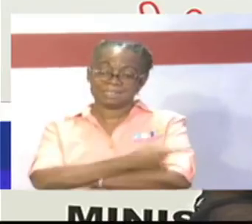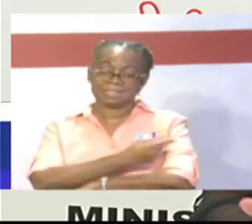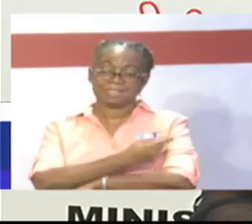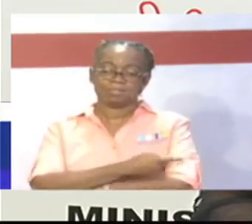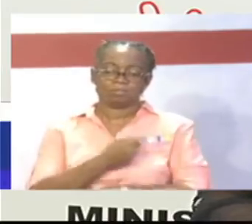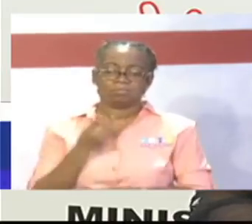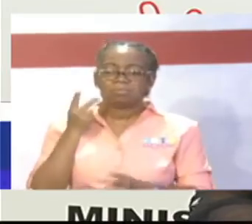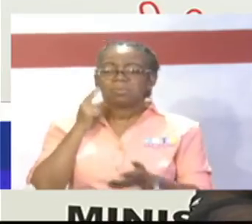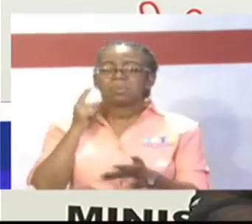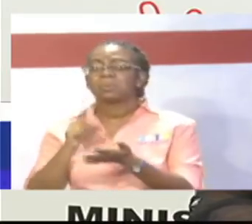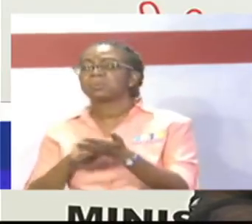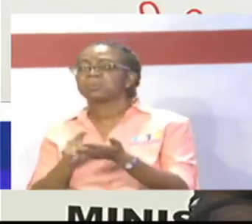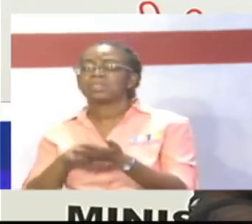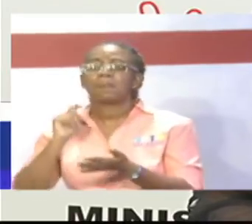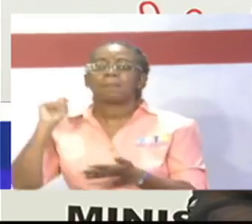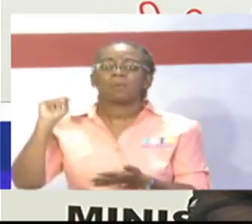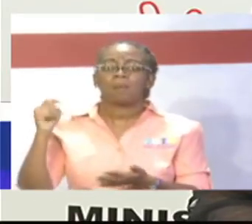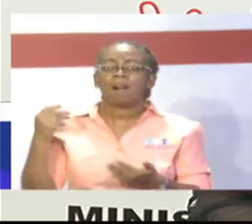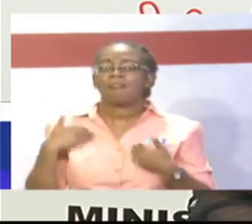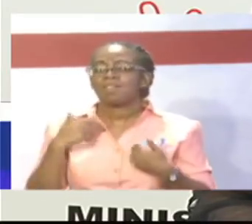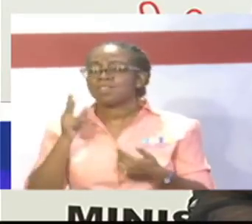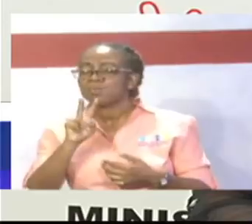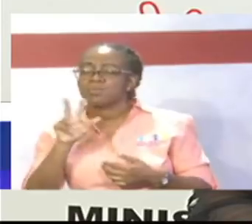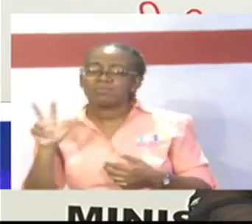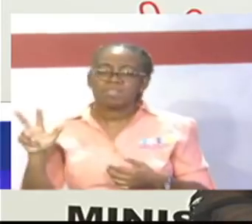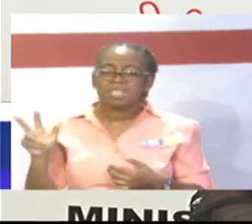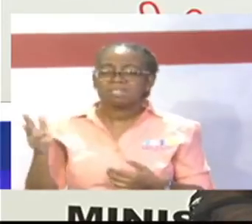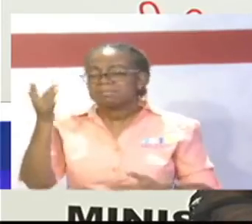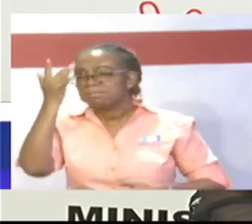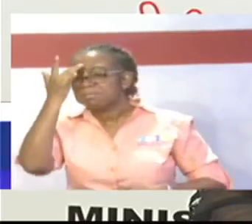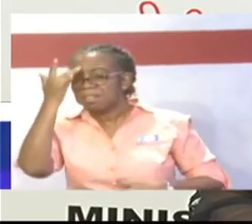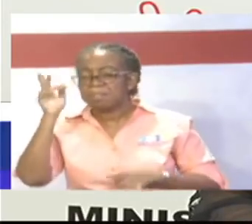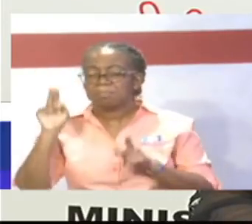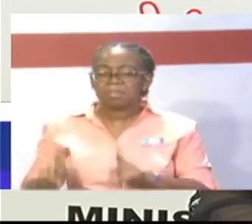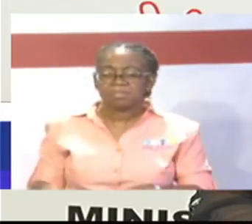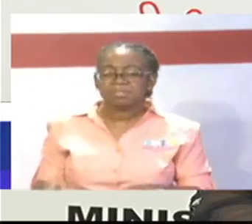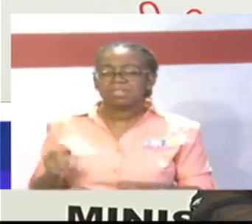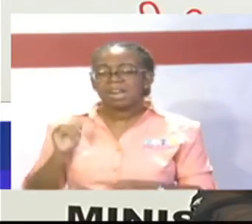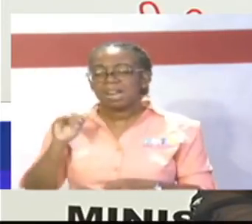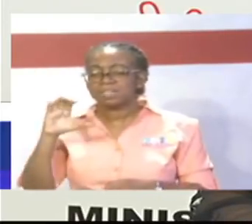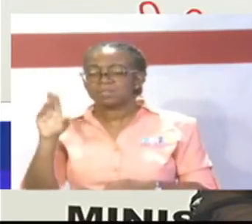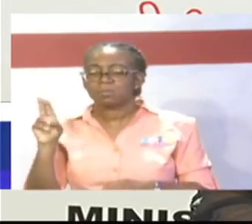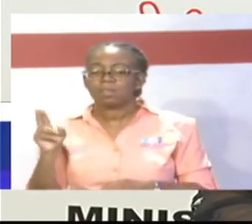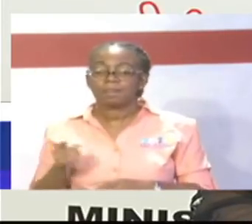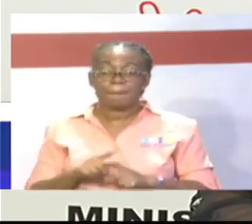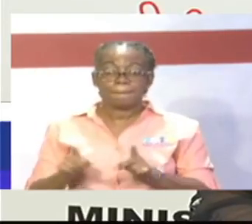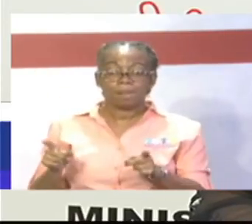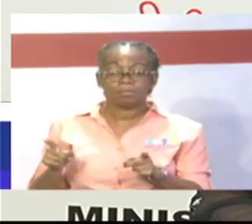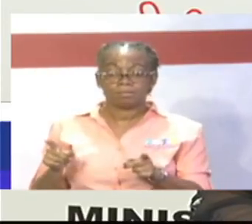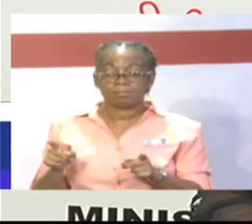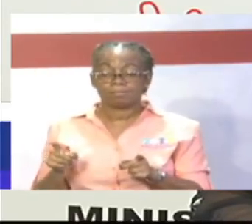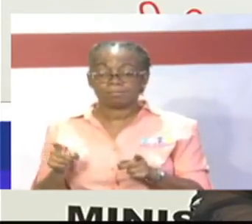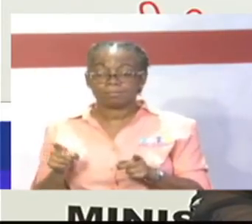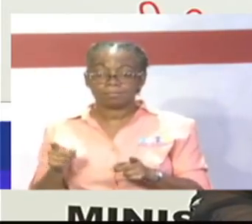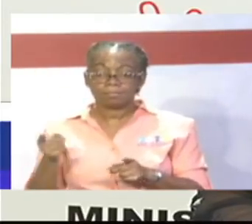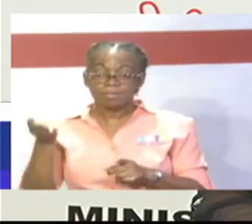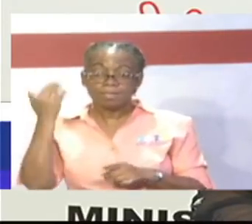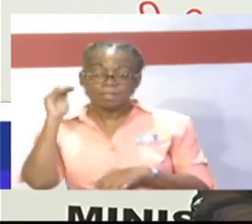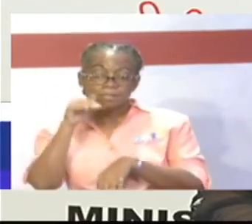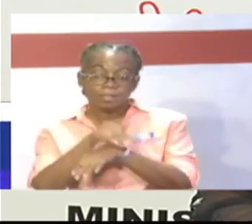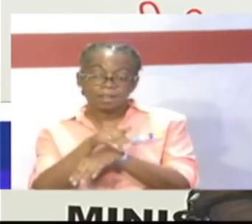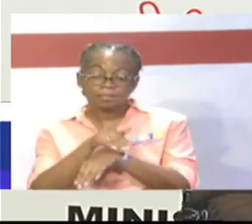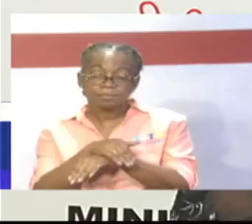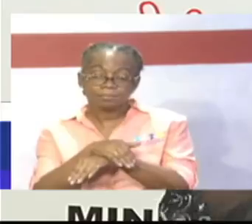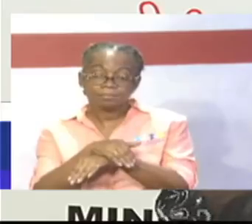Tobago had approximately 2 to 3 patients in the ICU. However, overnight, the ICU